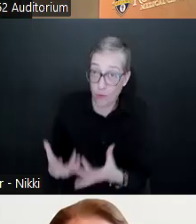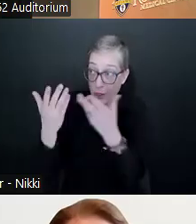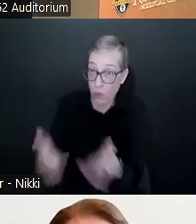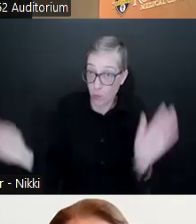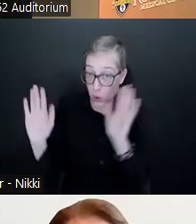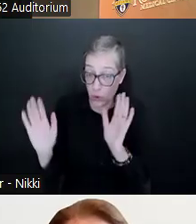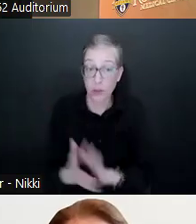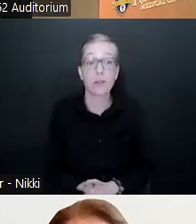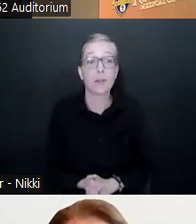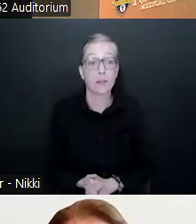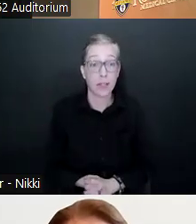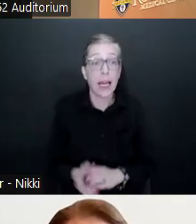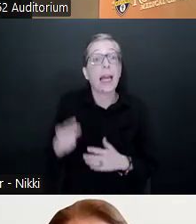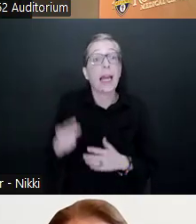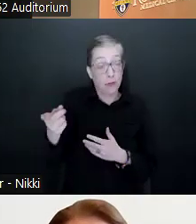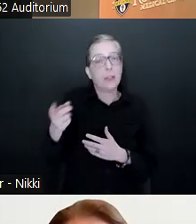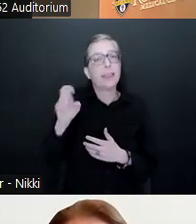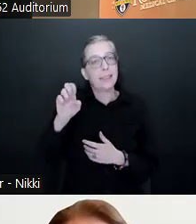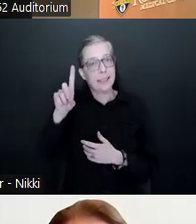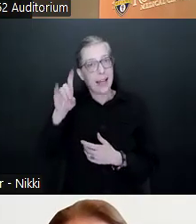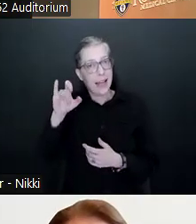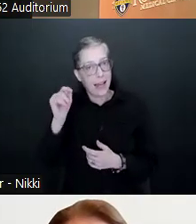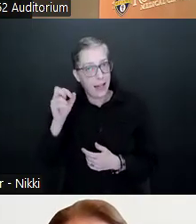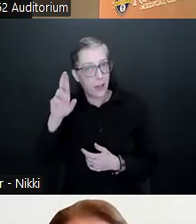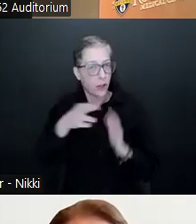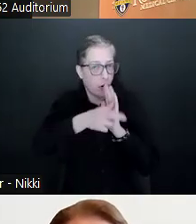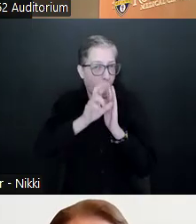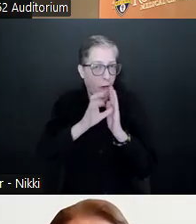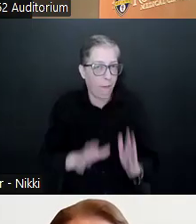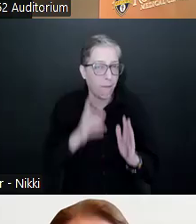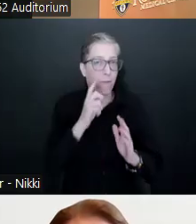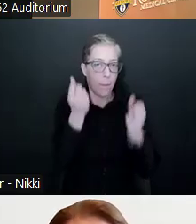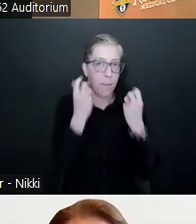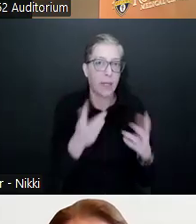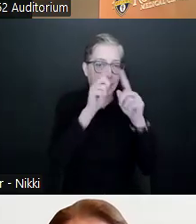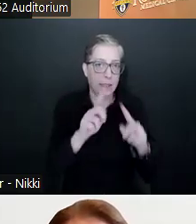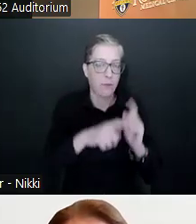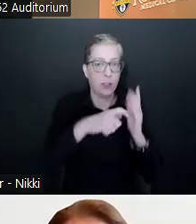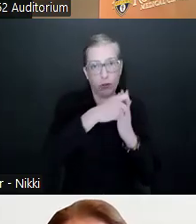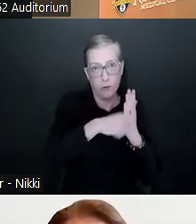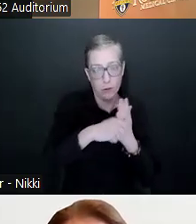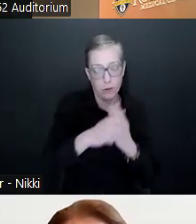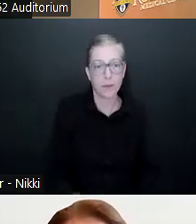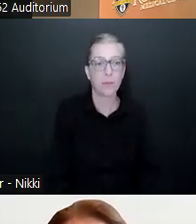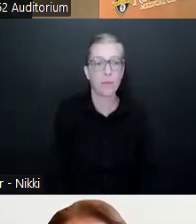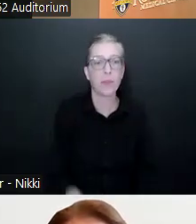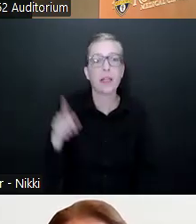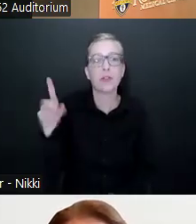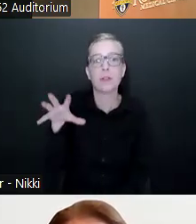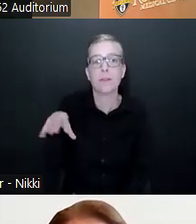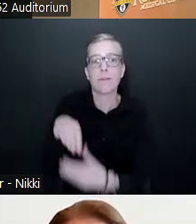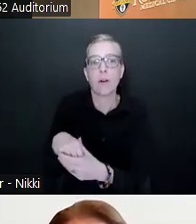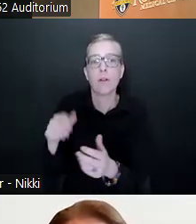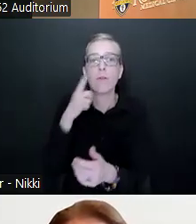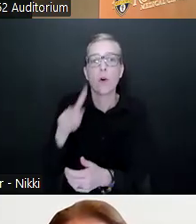for multiple journals. Additionally, she has contributed to the American Psychiatric Association work group